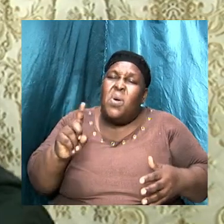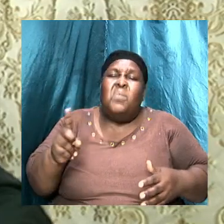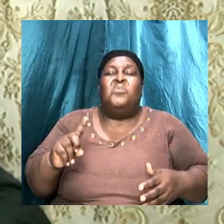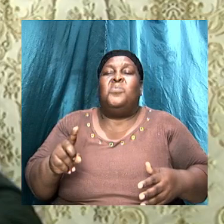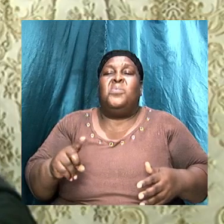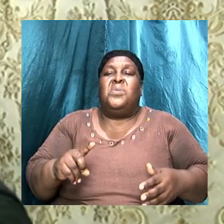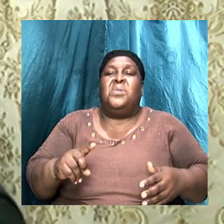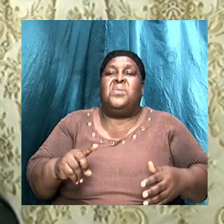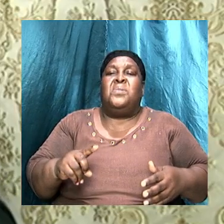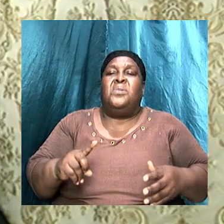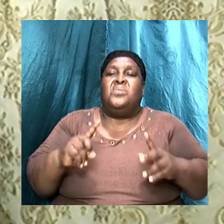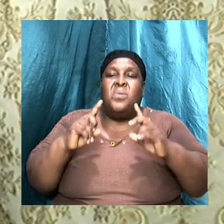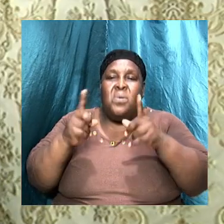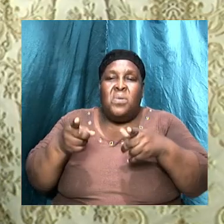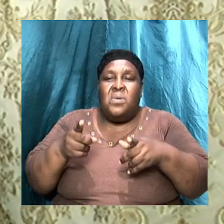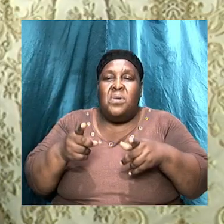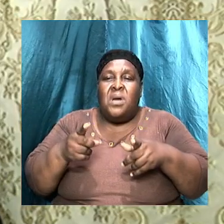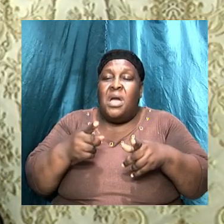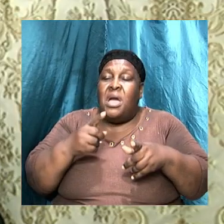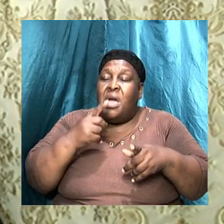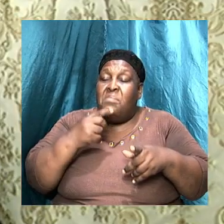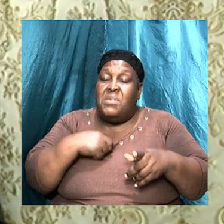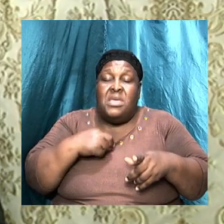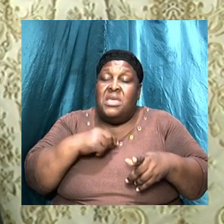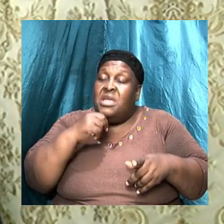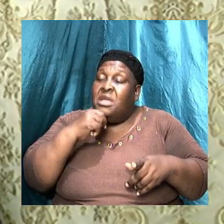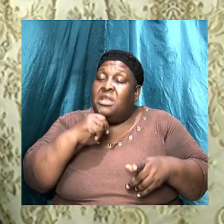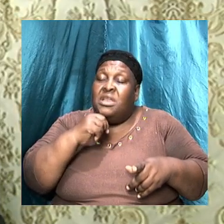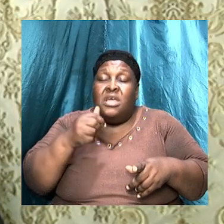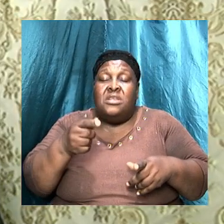come to where I am but I am saying